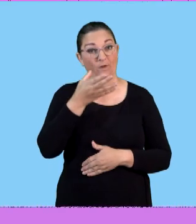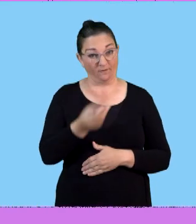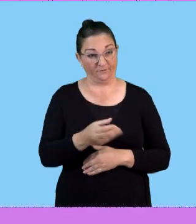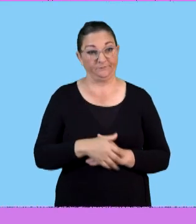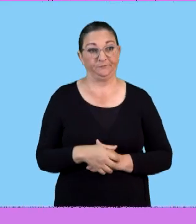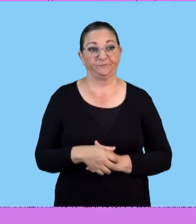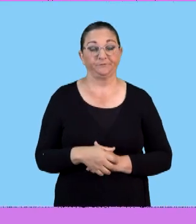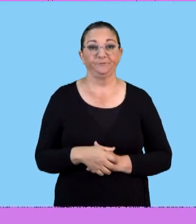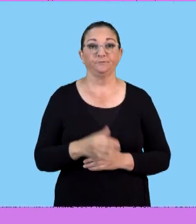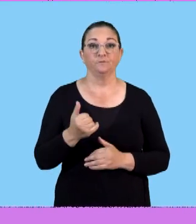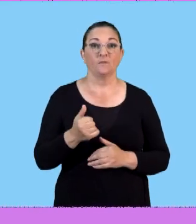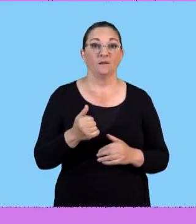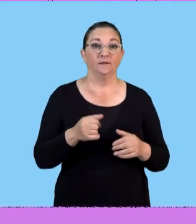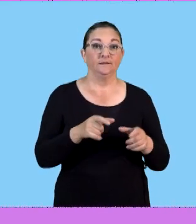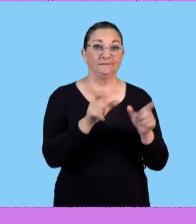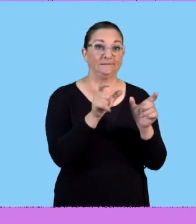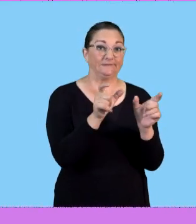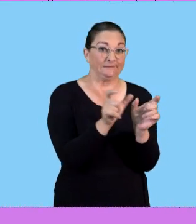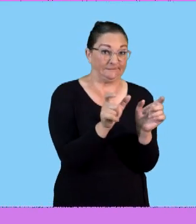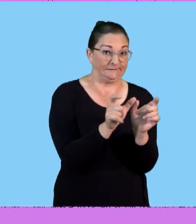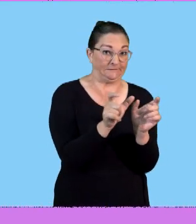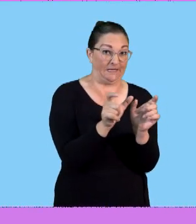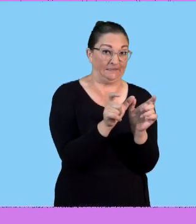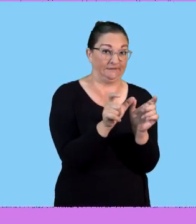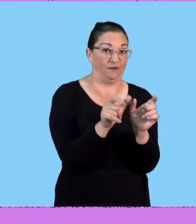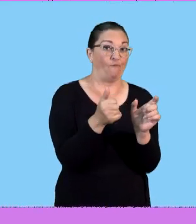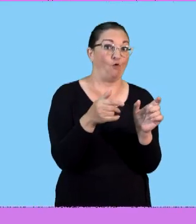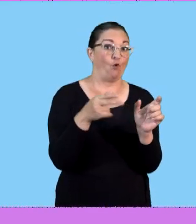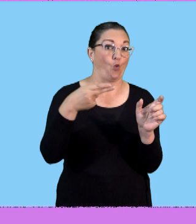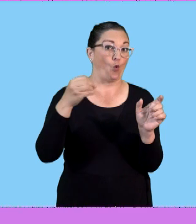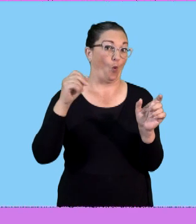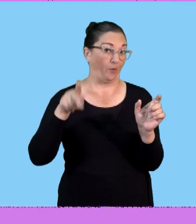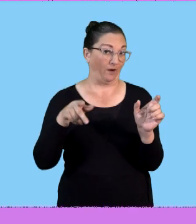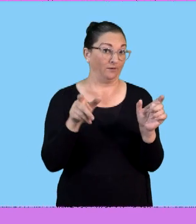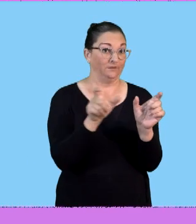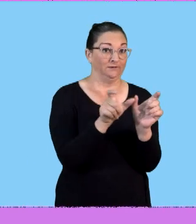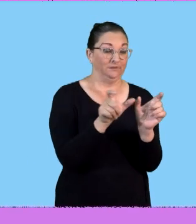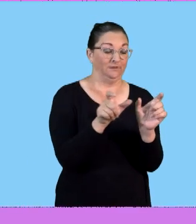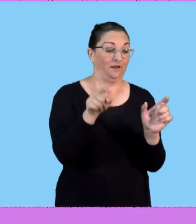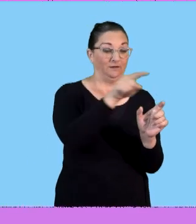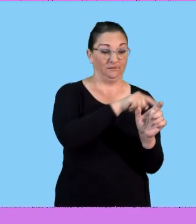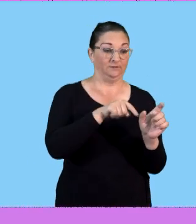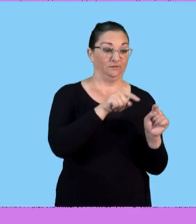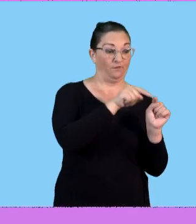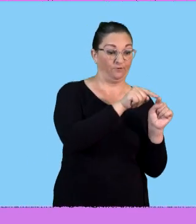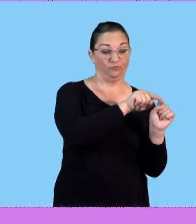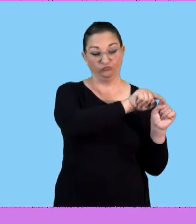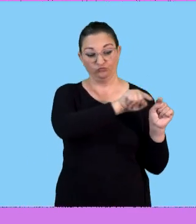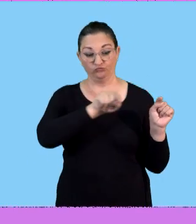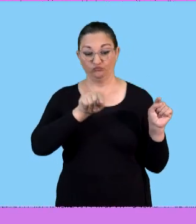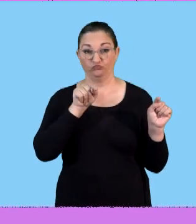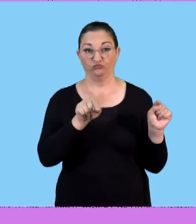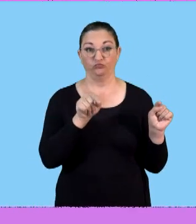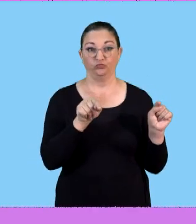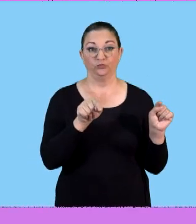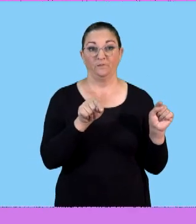note is given. Okay, we are saying the diameter of the basketball hoop, meaning this one here, the diameter. So from